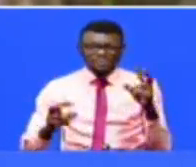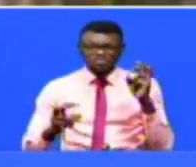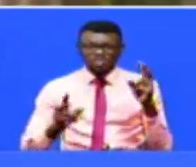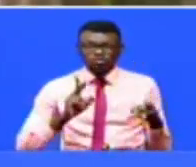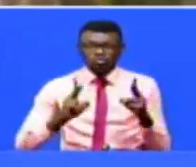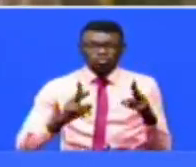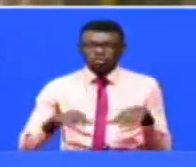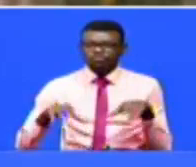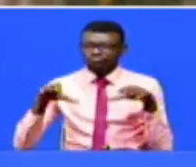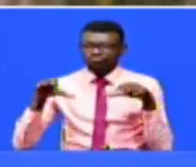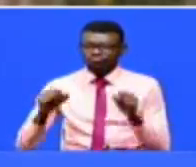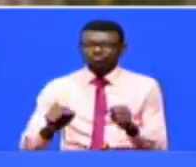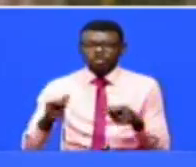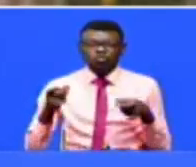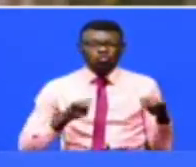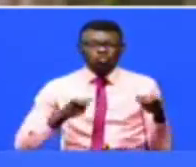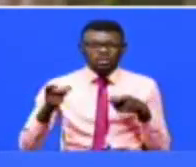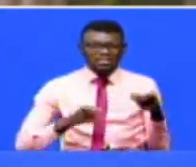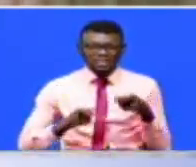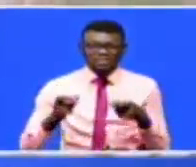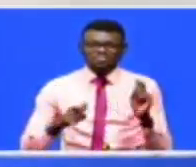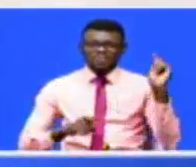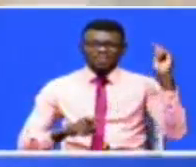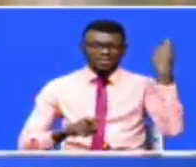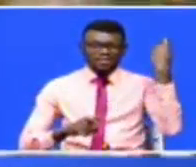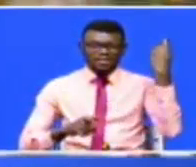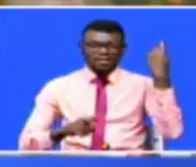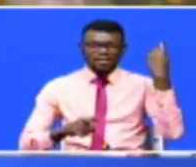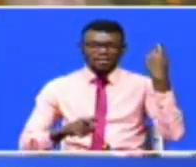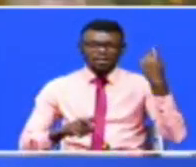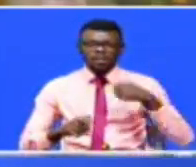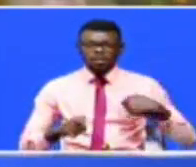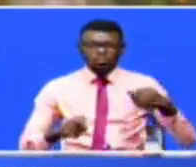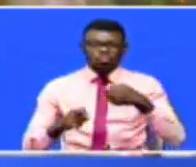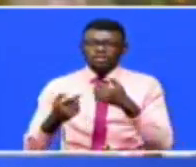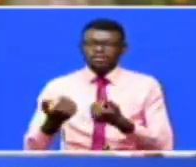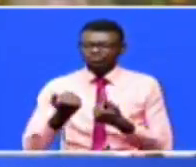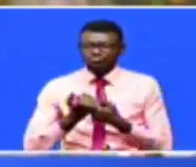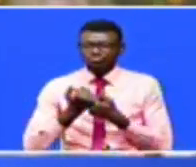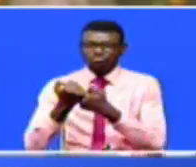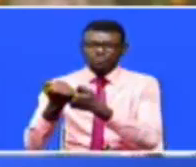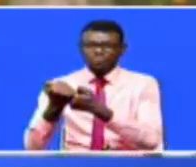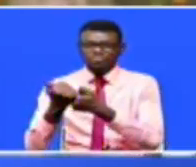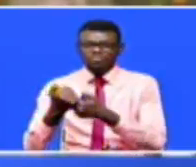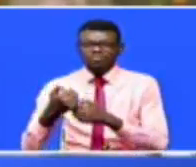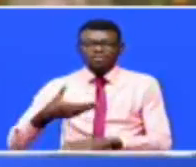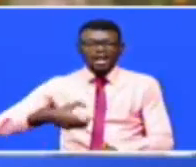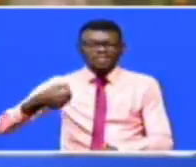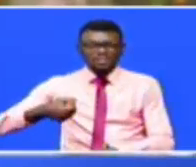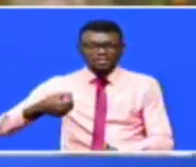take over the running of the affairs of the Republic of Kenya. We stand by the handshake between Uhuru Muigai